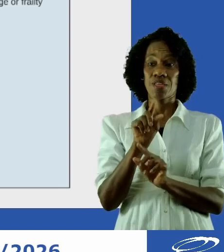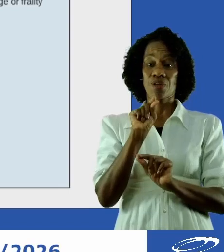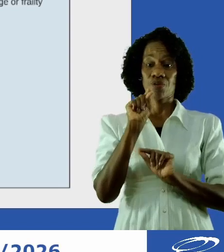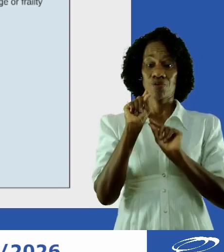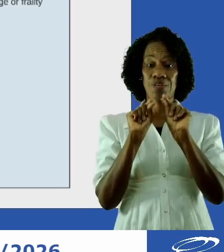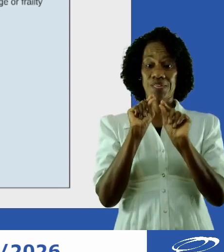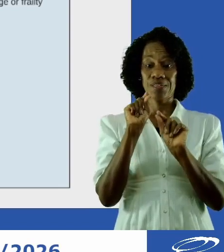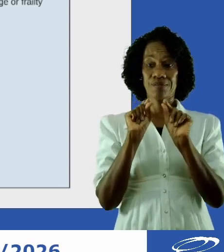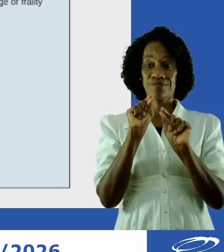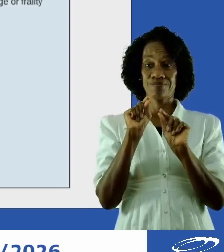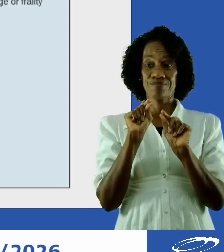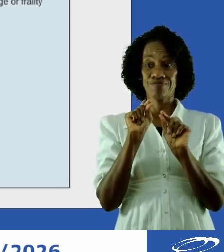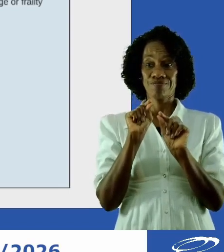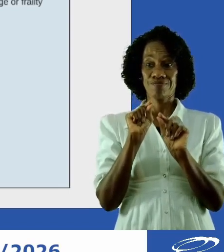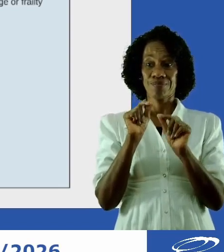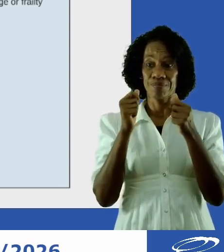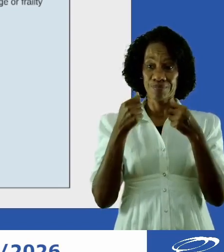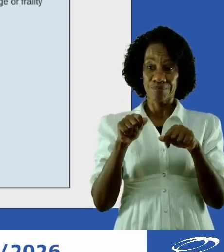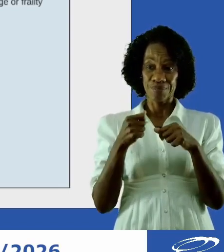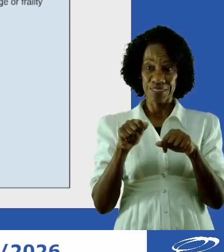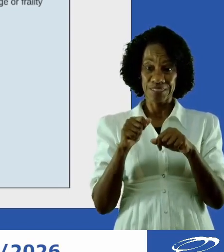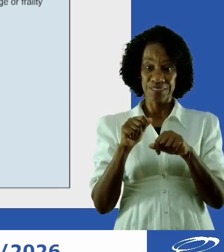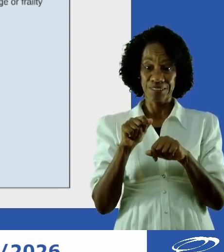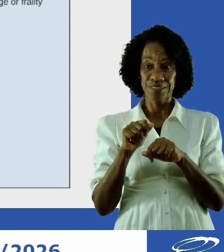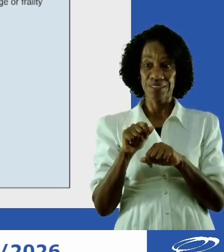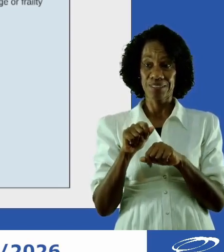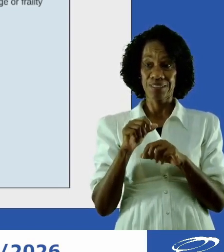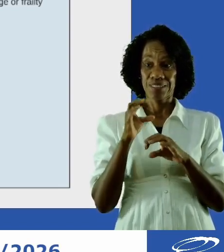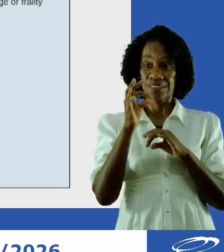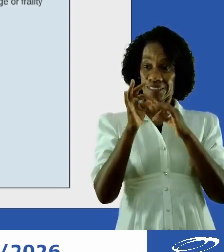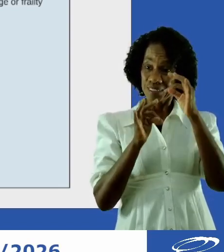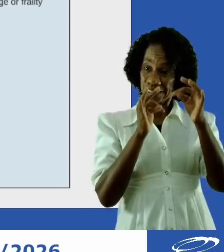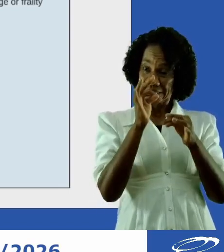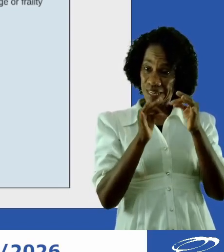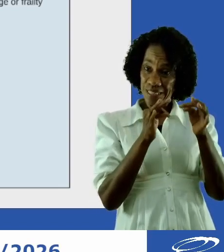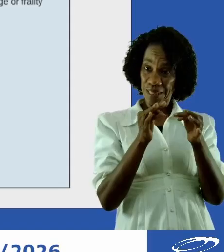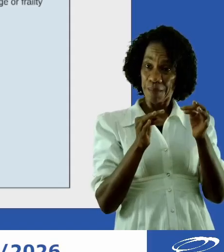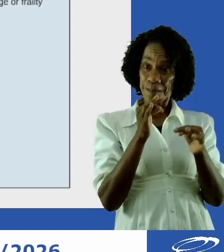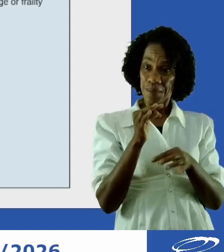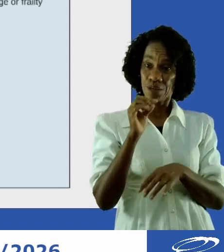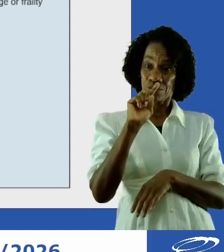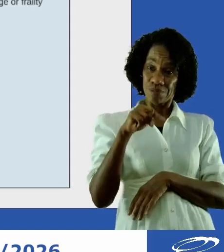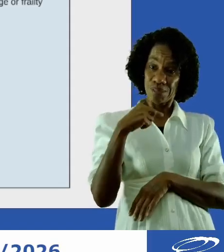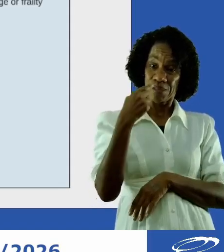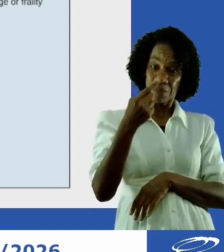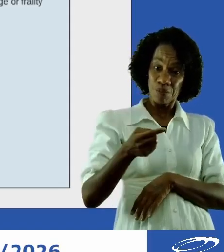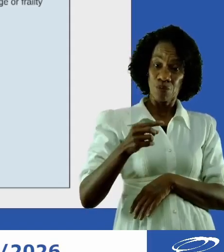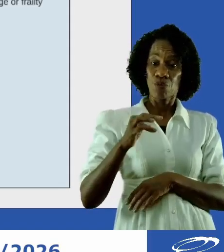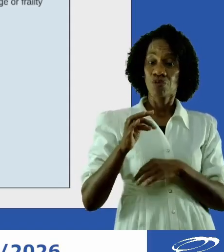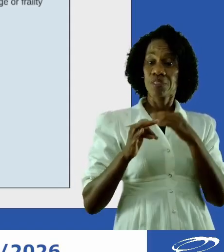of suppressing a latent infection. So the idea is to clarify these definitions, what